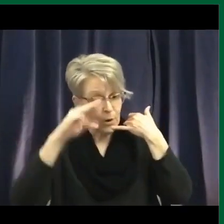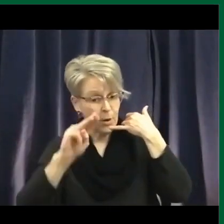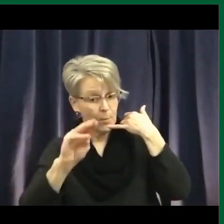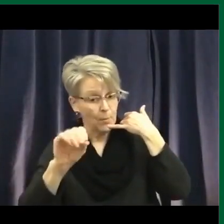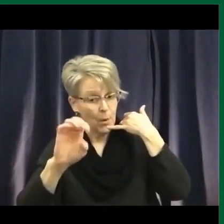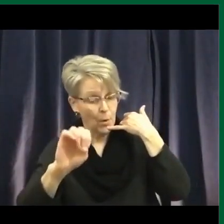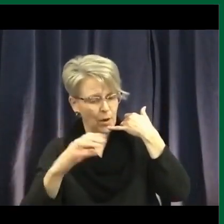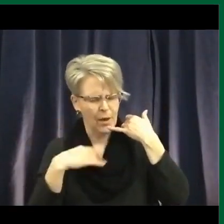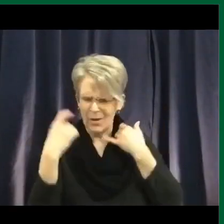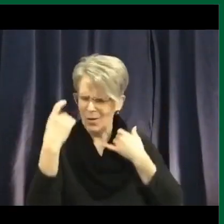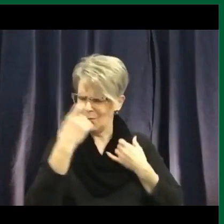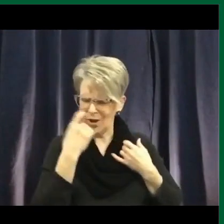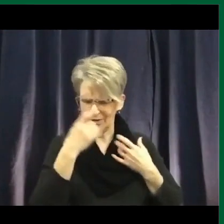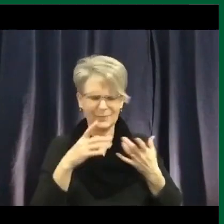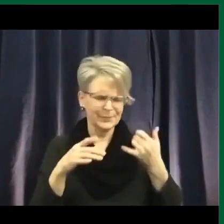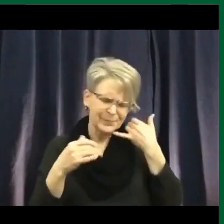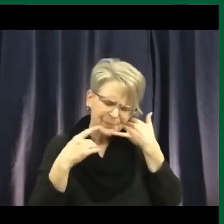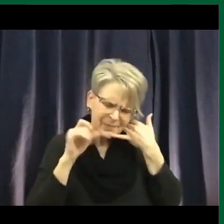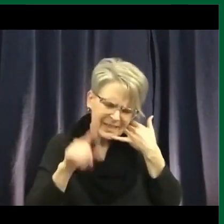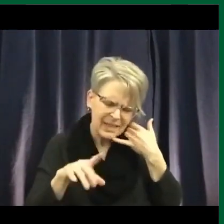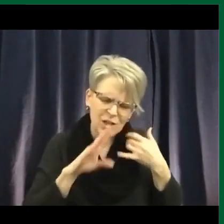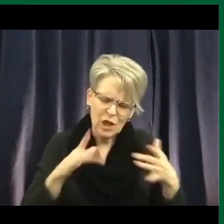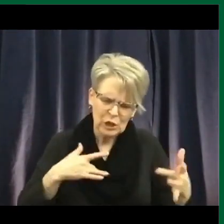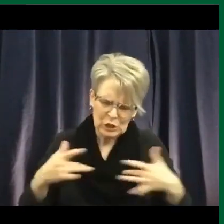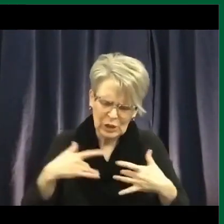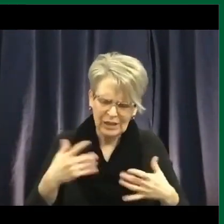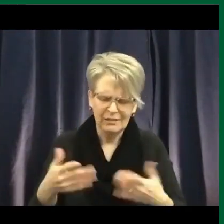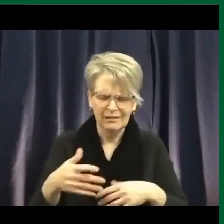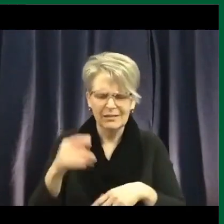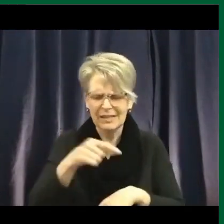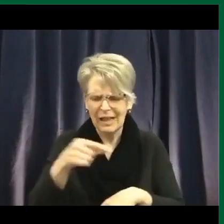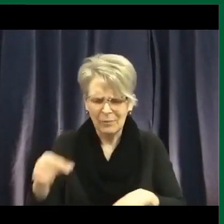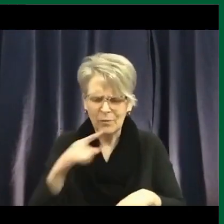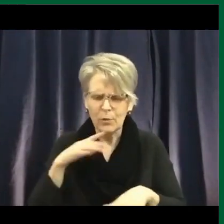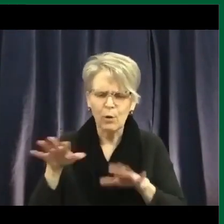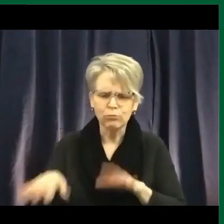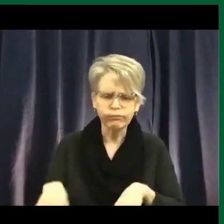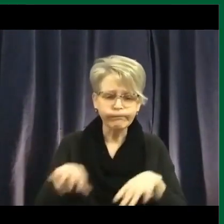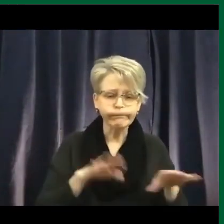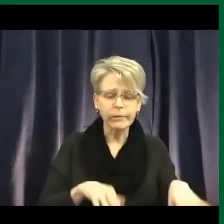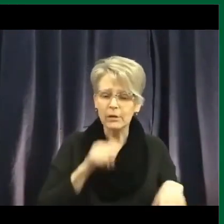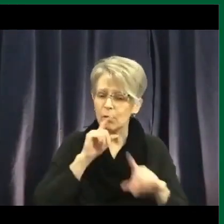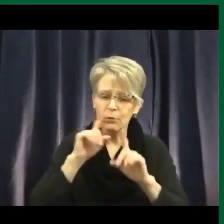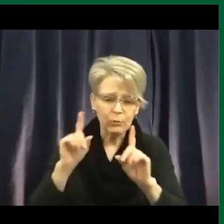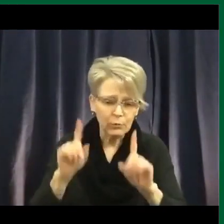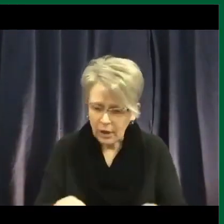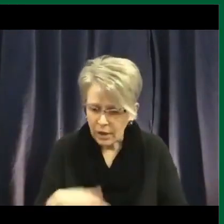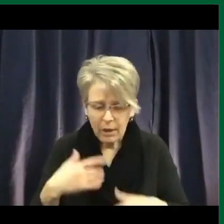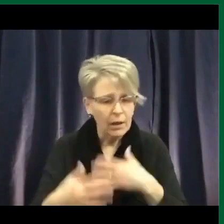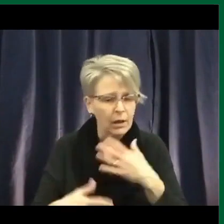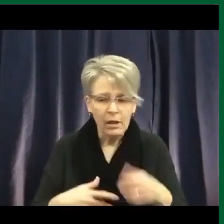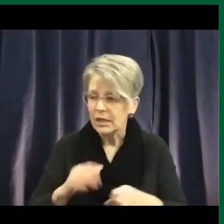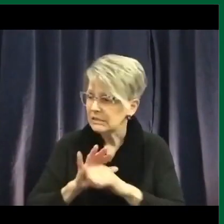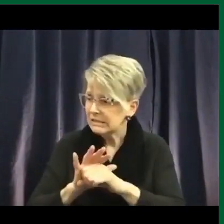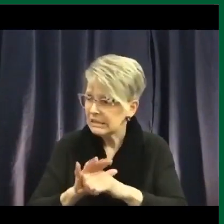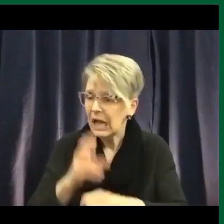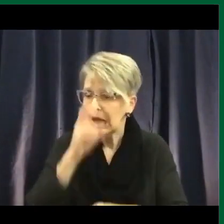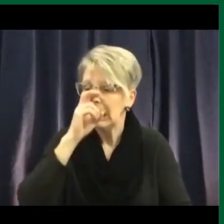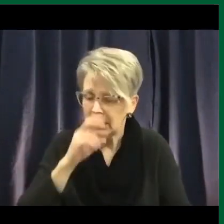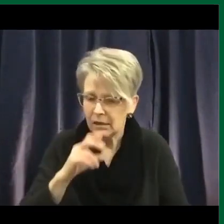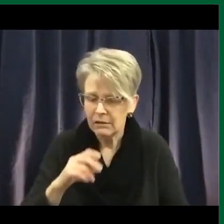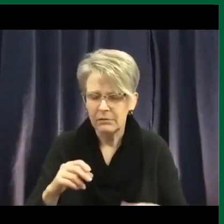in reflection, with the concerns about the government being slow to react to the pandemic and only bringing in measures once pressured, then